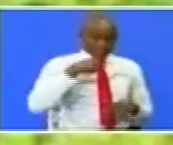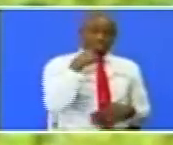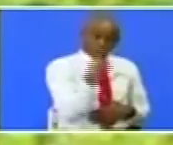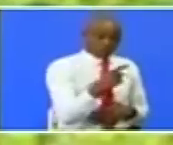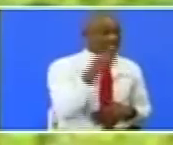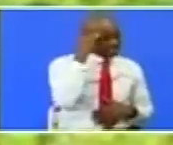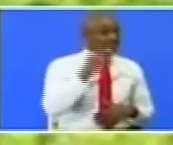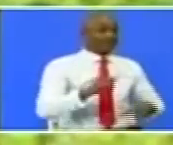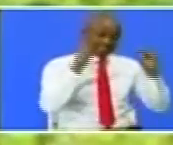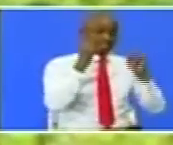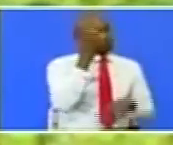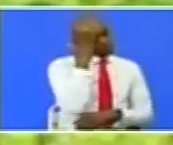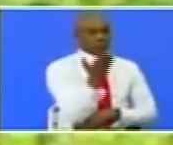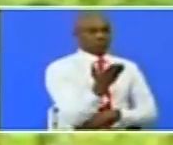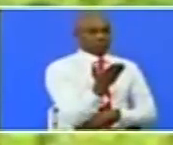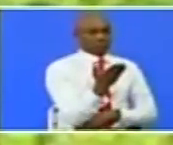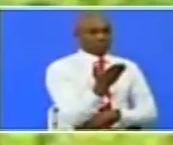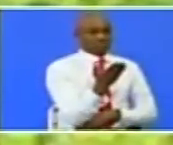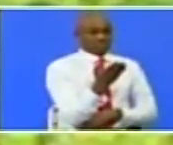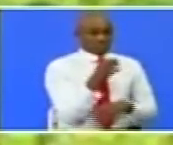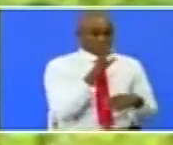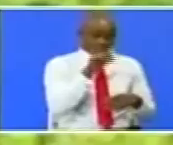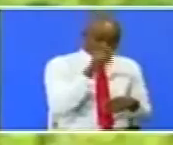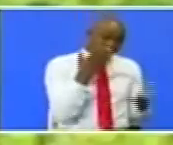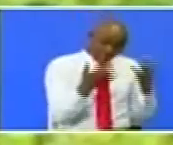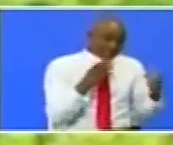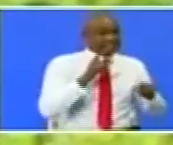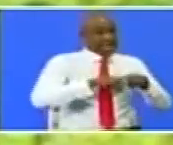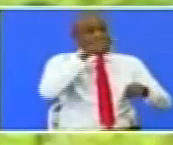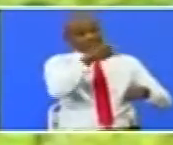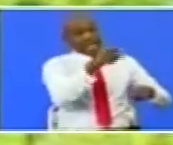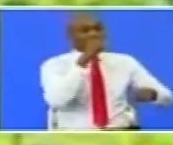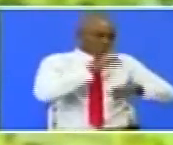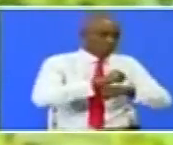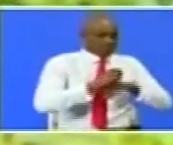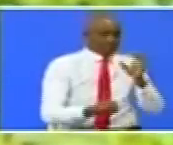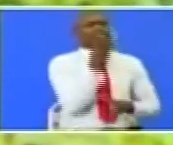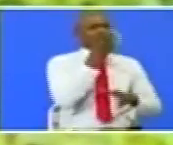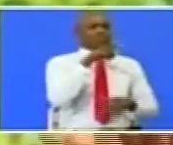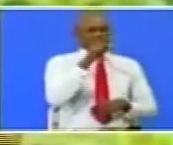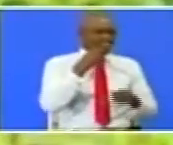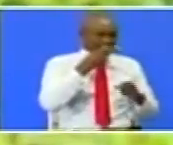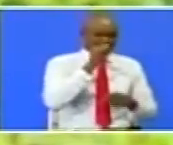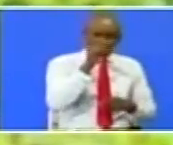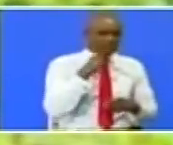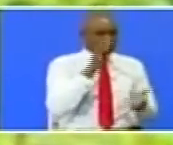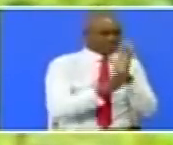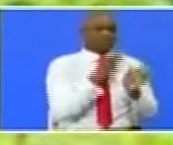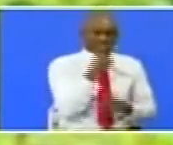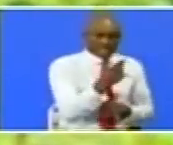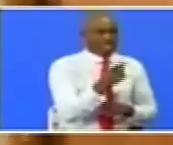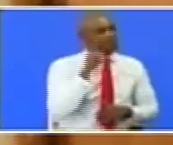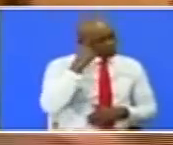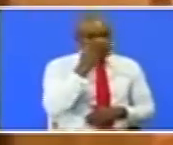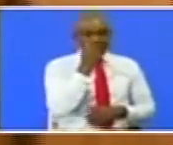wouldn't be fair if he's already in the school. Then all of a sudden, schoolmates or teachers start seeing him on TV and they go like, but this child